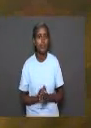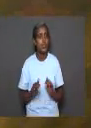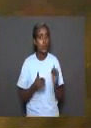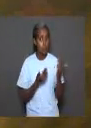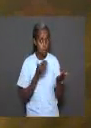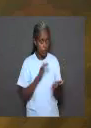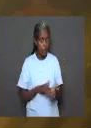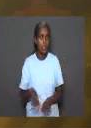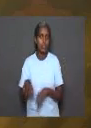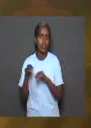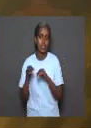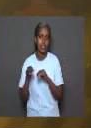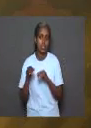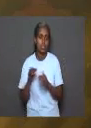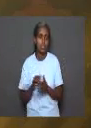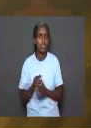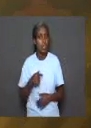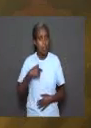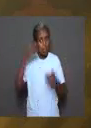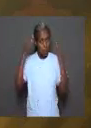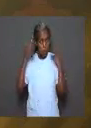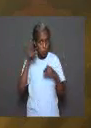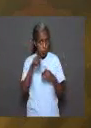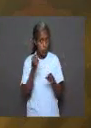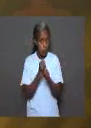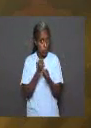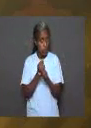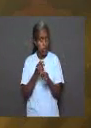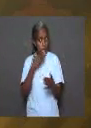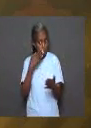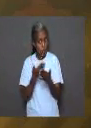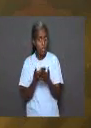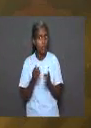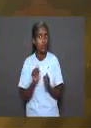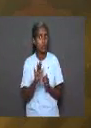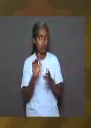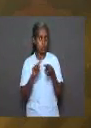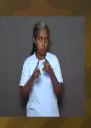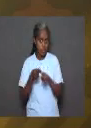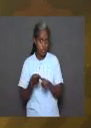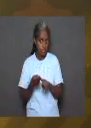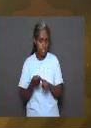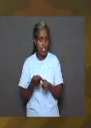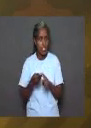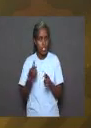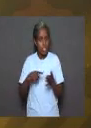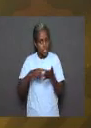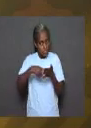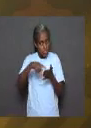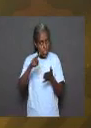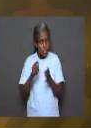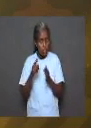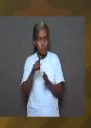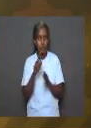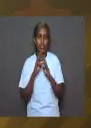Welcome back, students. I hope that you worked well with your partners. Let us check your answers